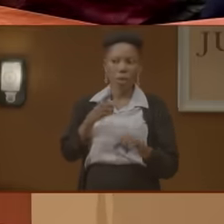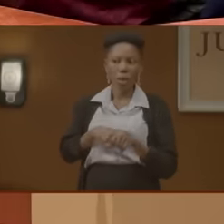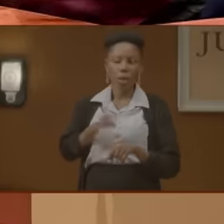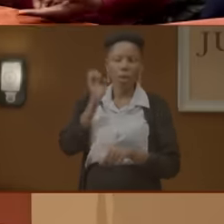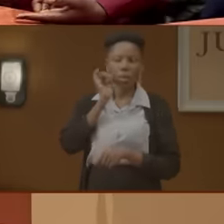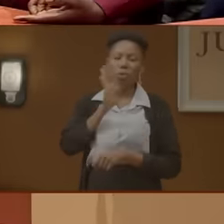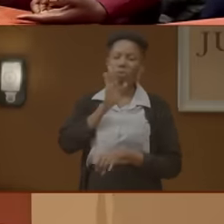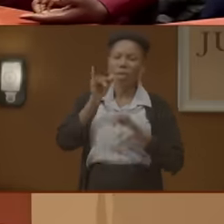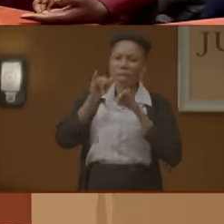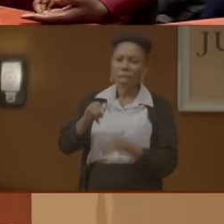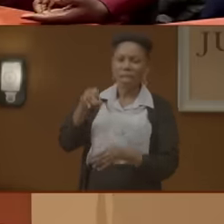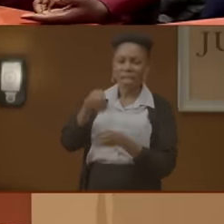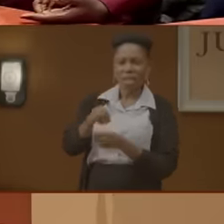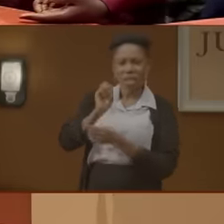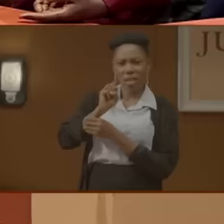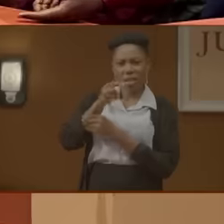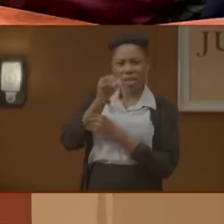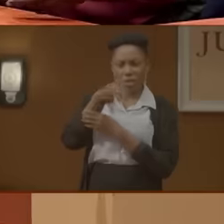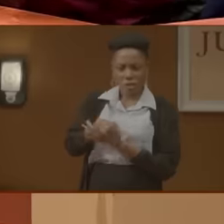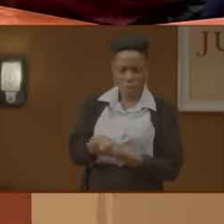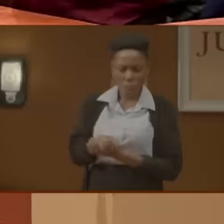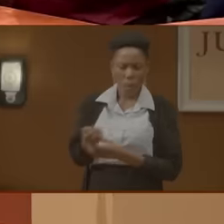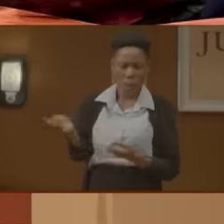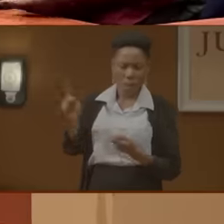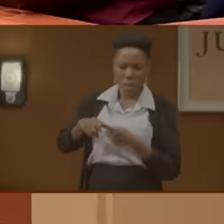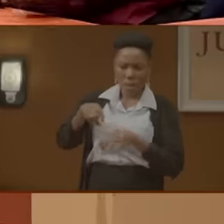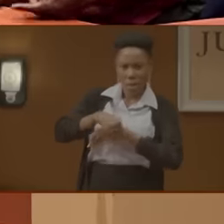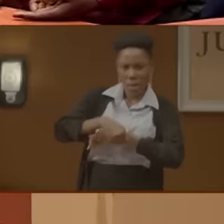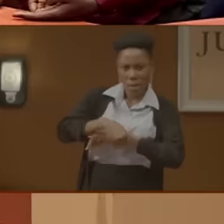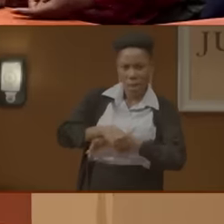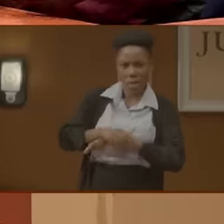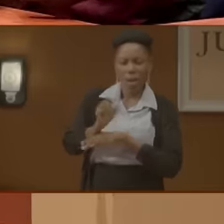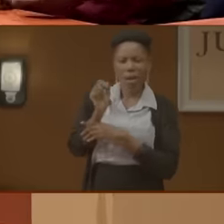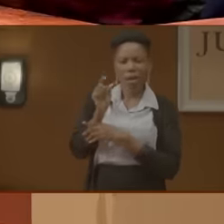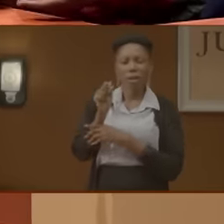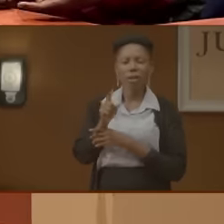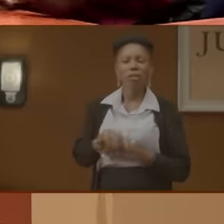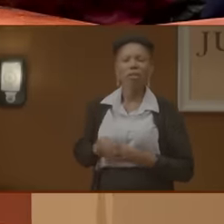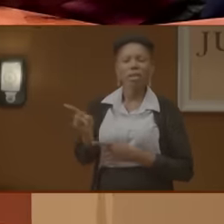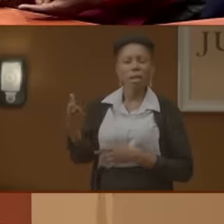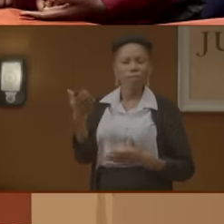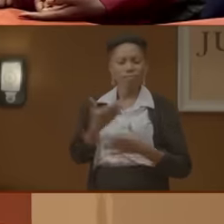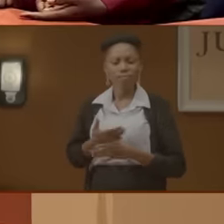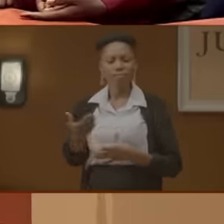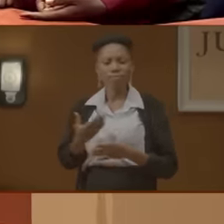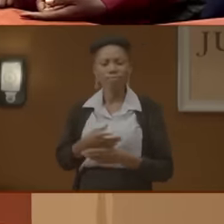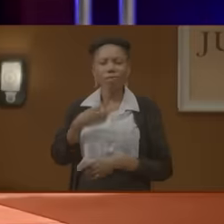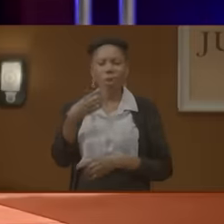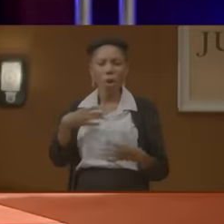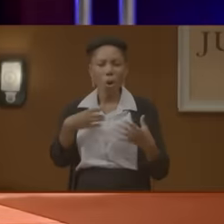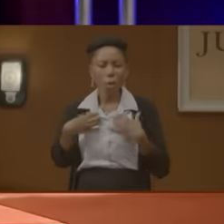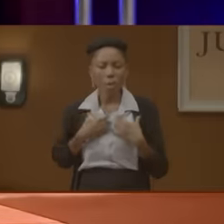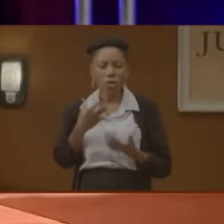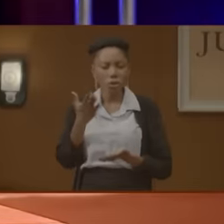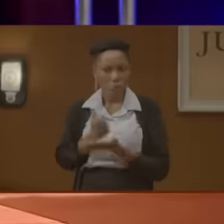12, till almost midnight. That's when the customer came for me. And I've complained and complained, but it wasn't working.